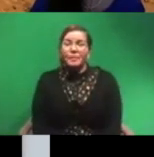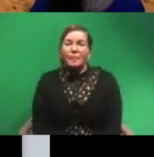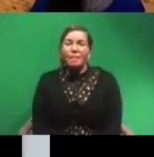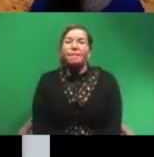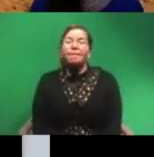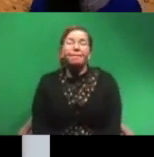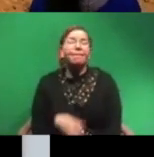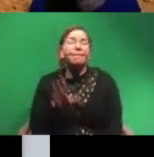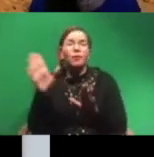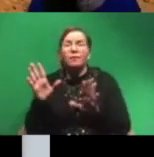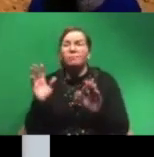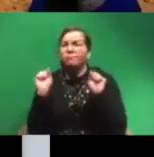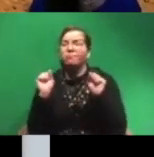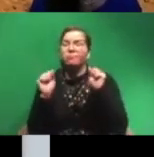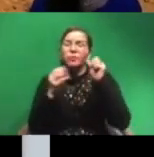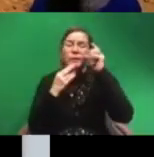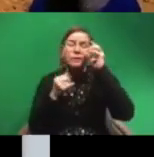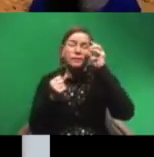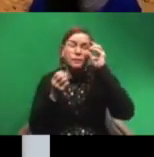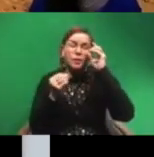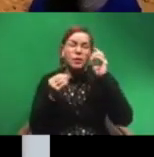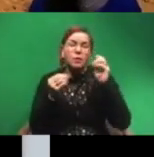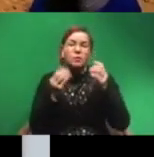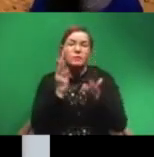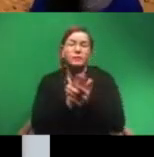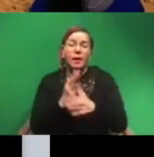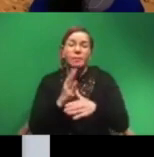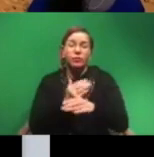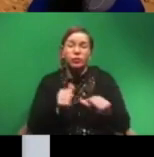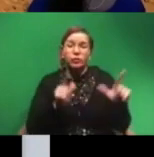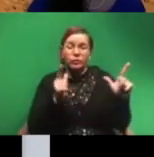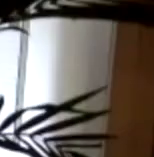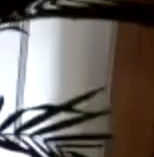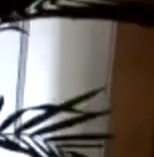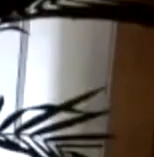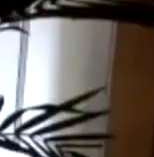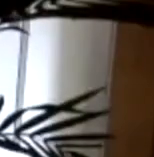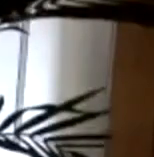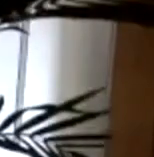Great. Okay, sweet. So stop sharing your screen now.